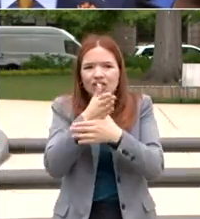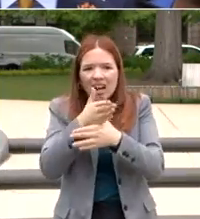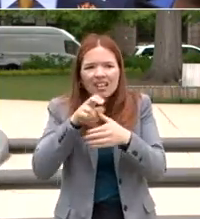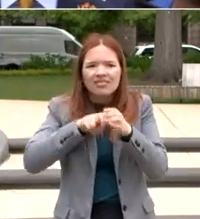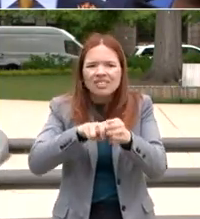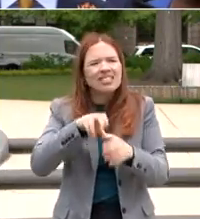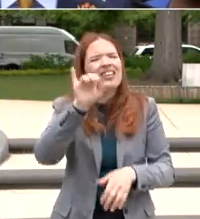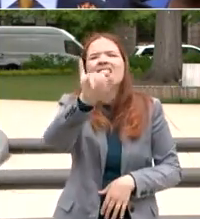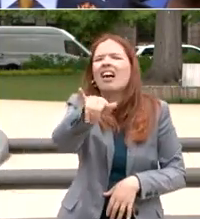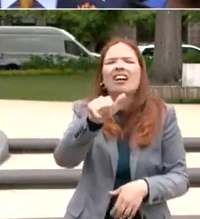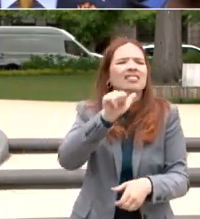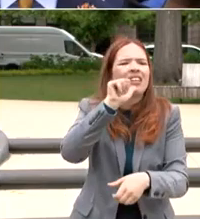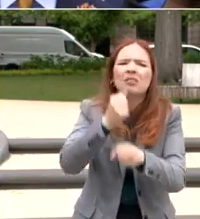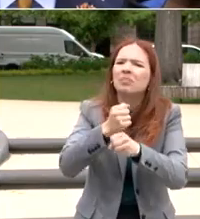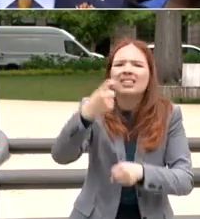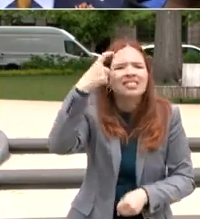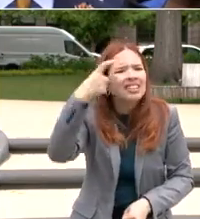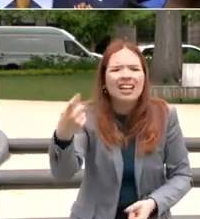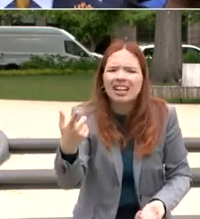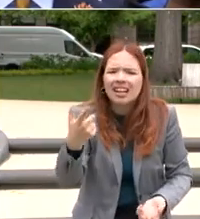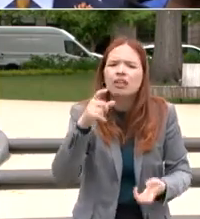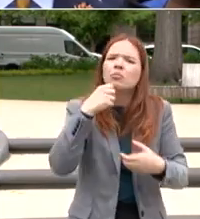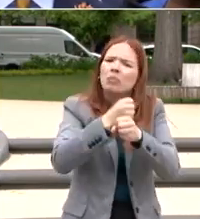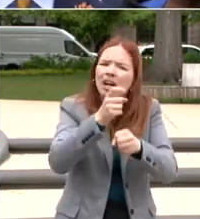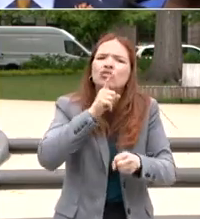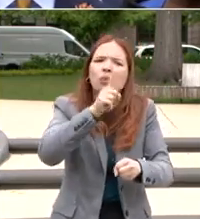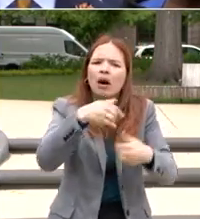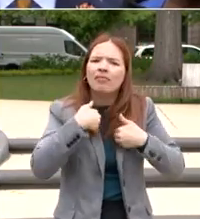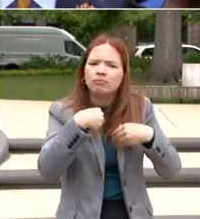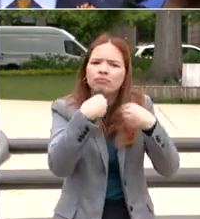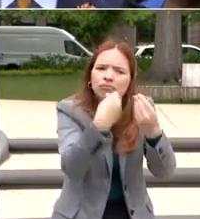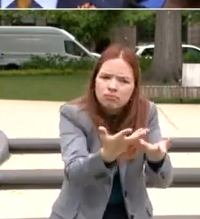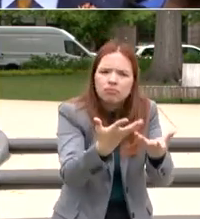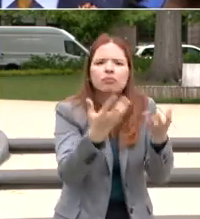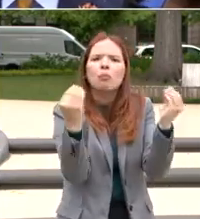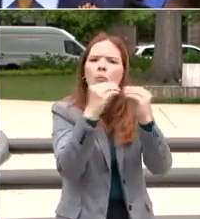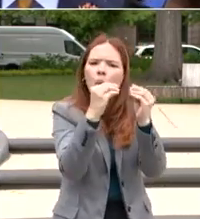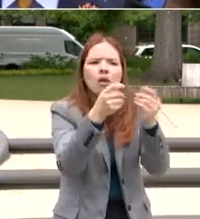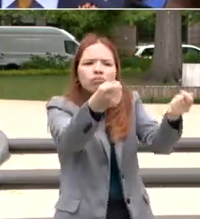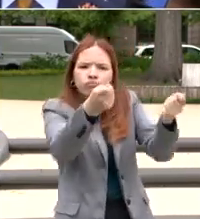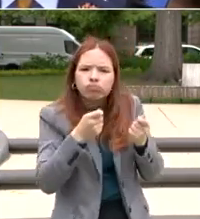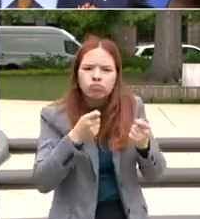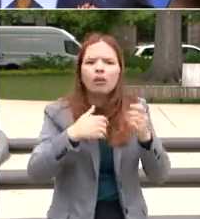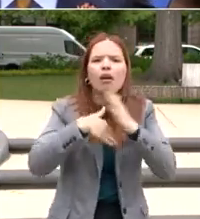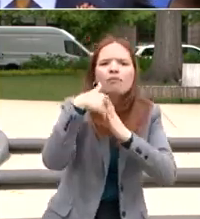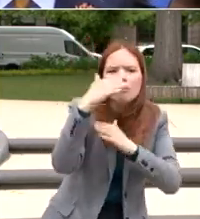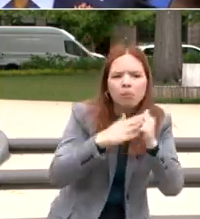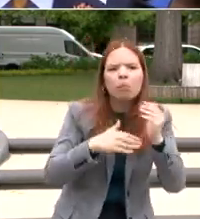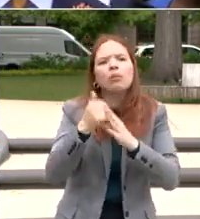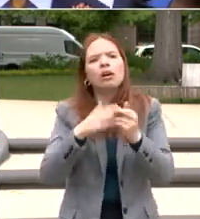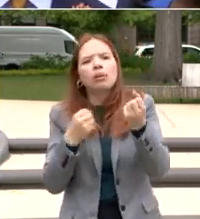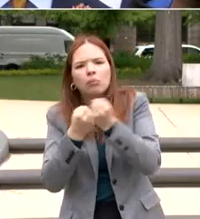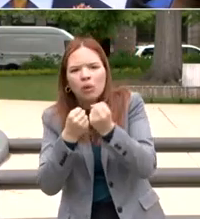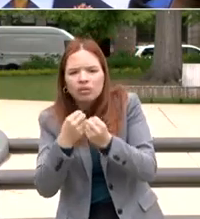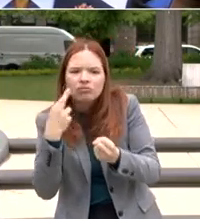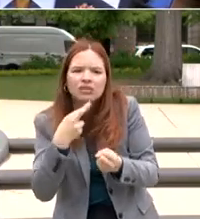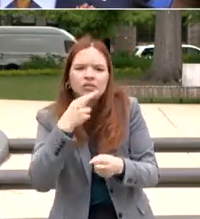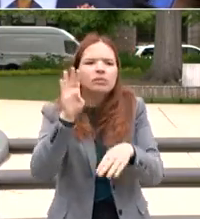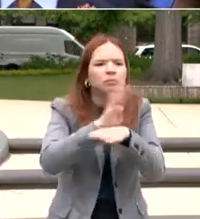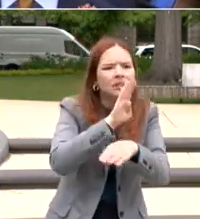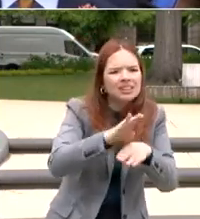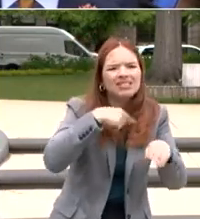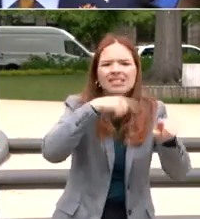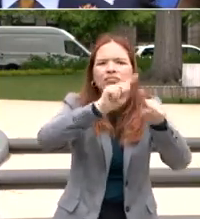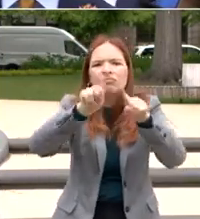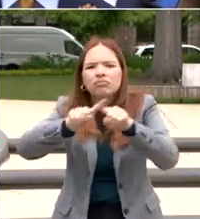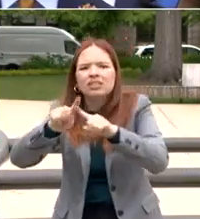convenient for people to get here. We need as many people to come downtown and support our businesses and our restaurants and frequent our buildings and our parks and our